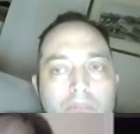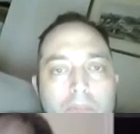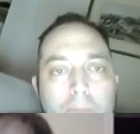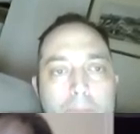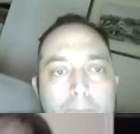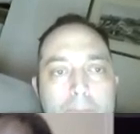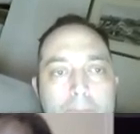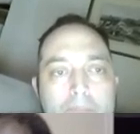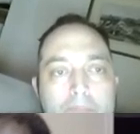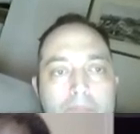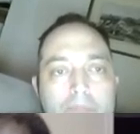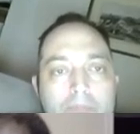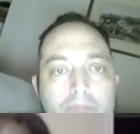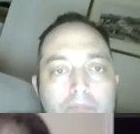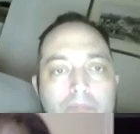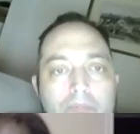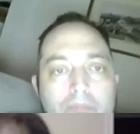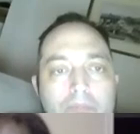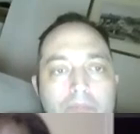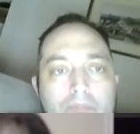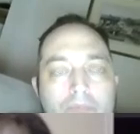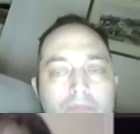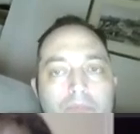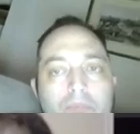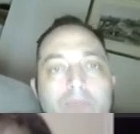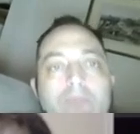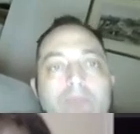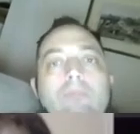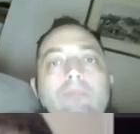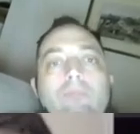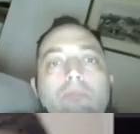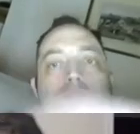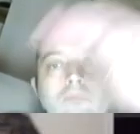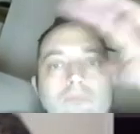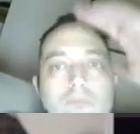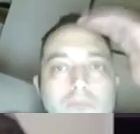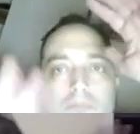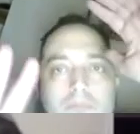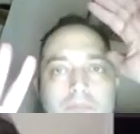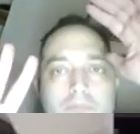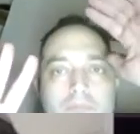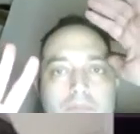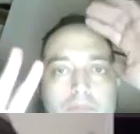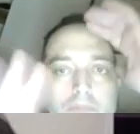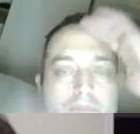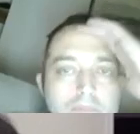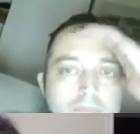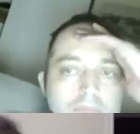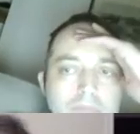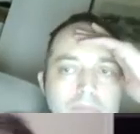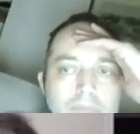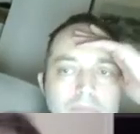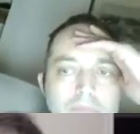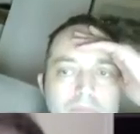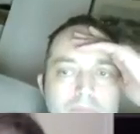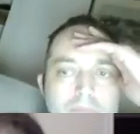for my colleague, Sarah, for today. So thank you very much, and goodbye to you all. Thank you. Okay. Thank